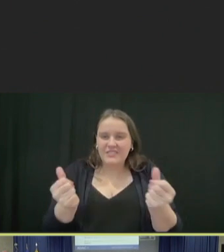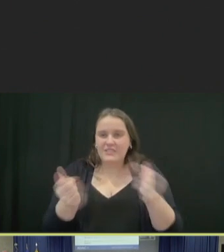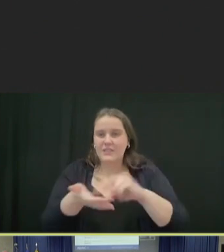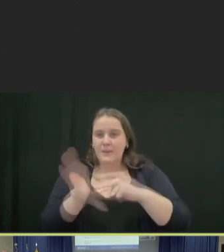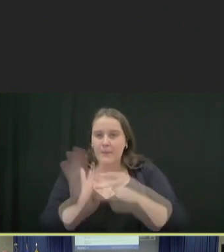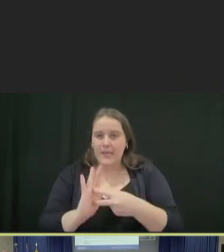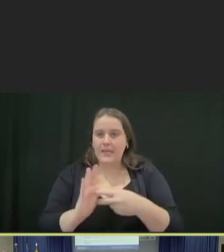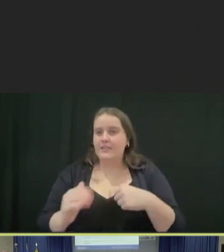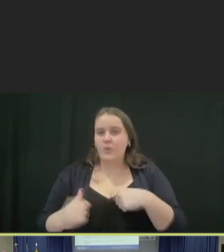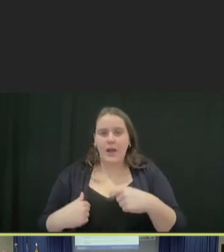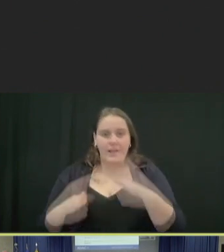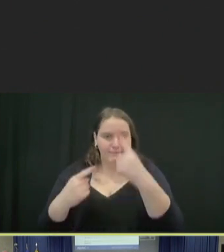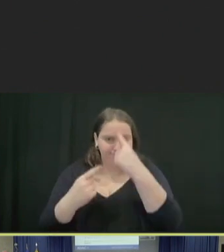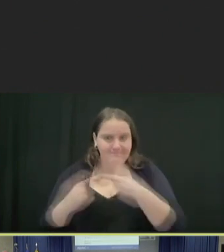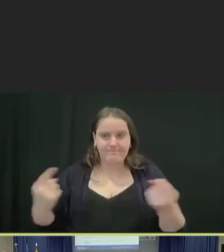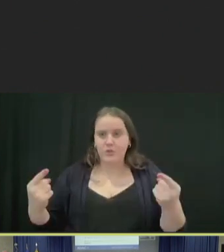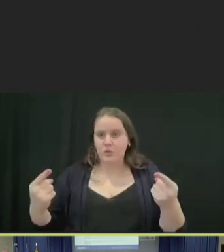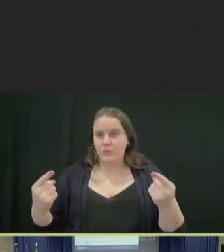Arisman online, please.